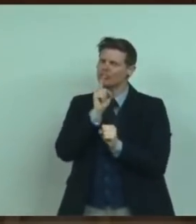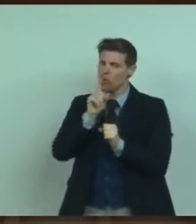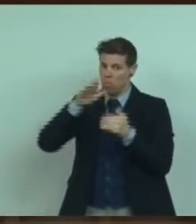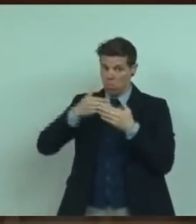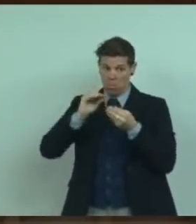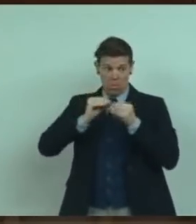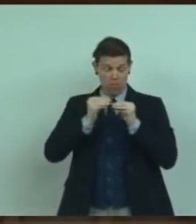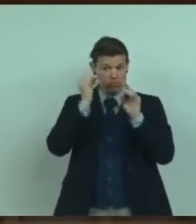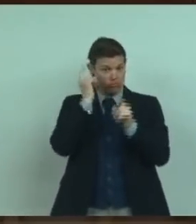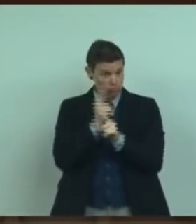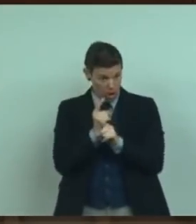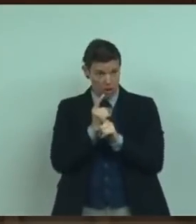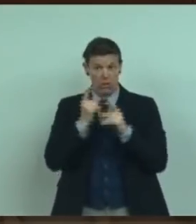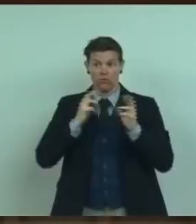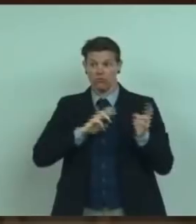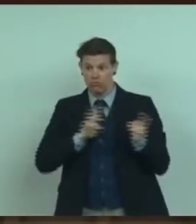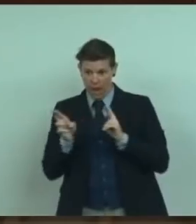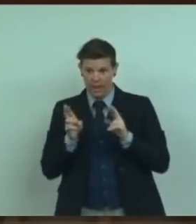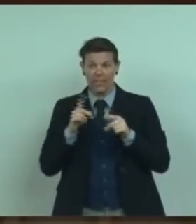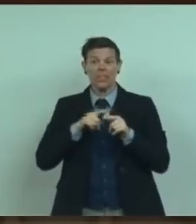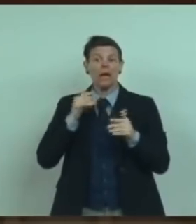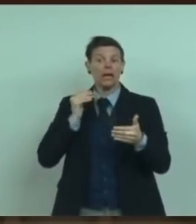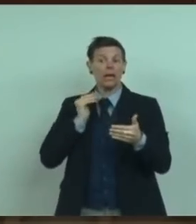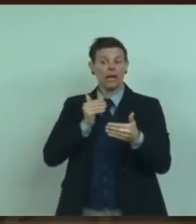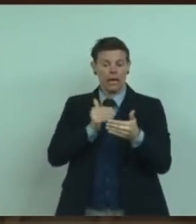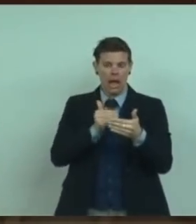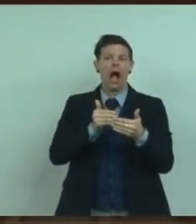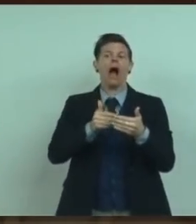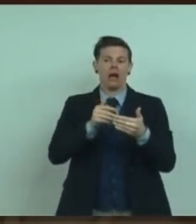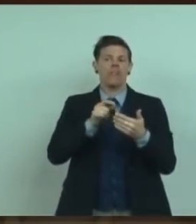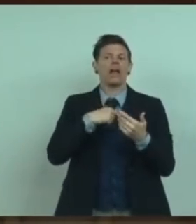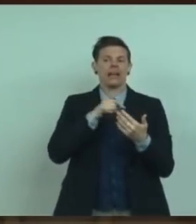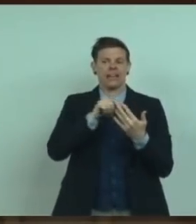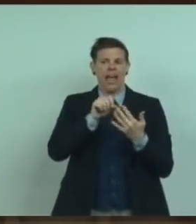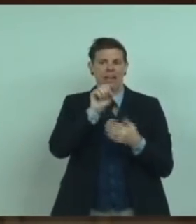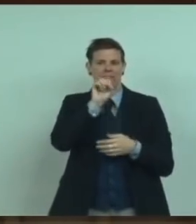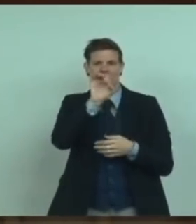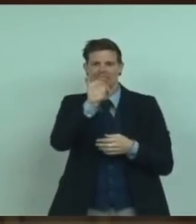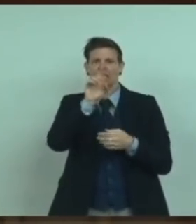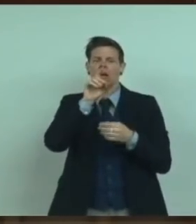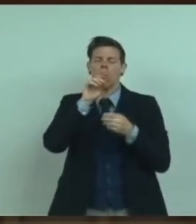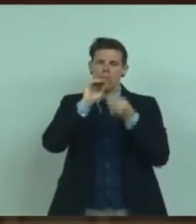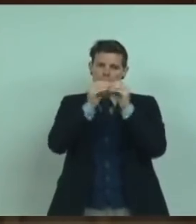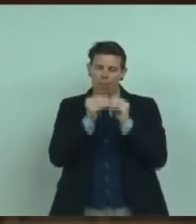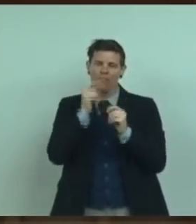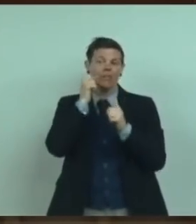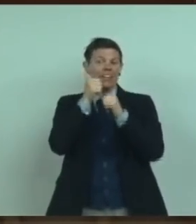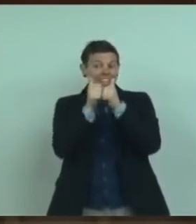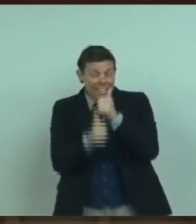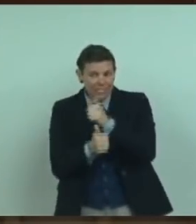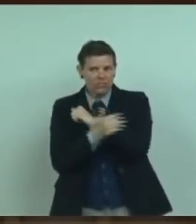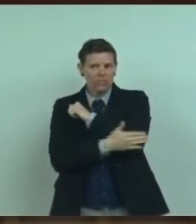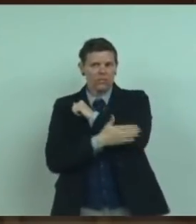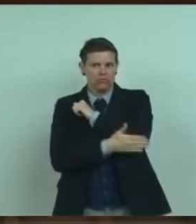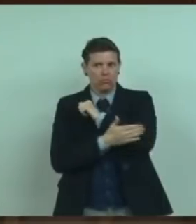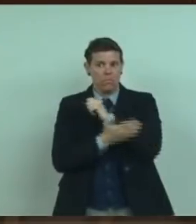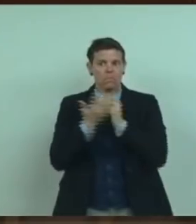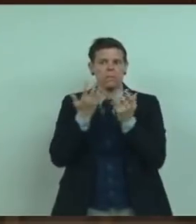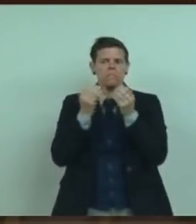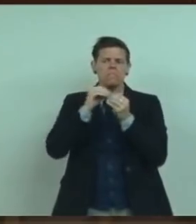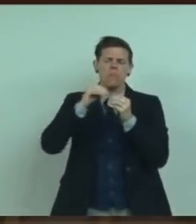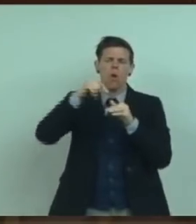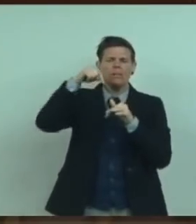you county, the number by county, and even a little bit more, maybe by city if it doesn't disclose anyone. And we do have a